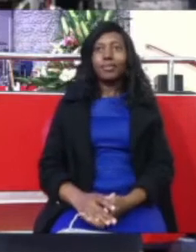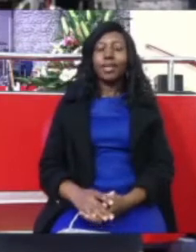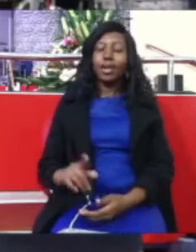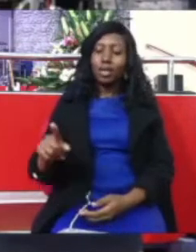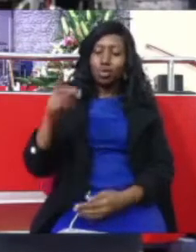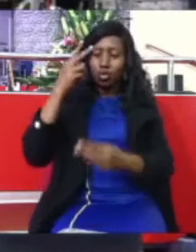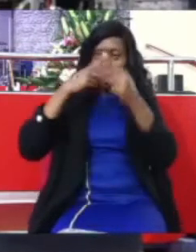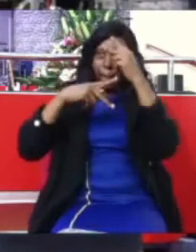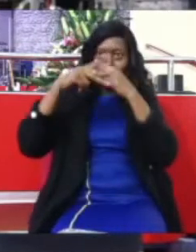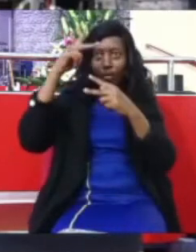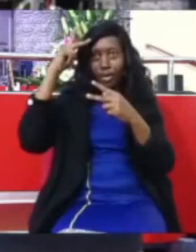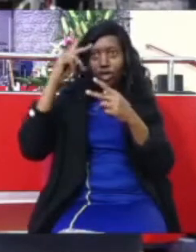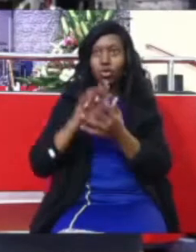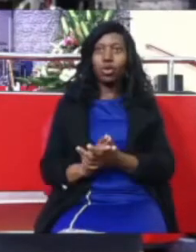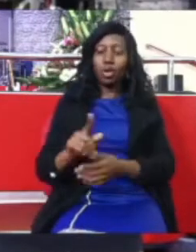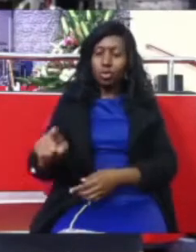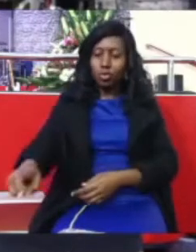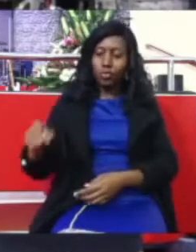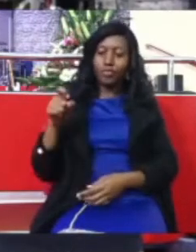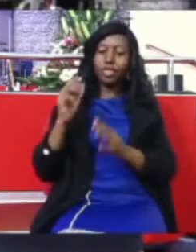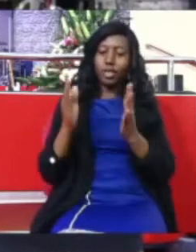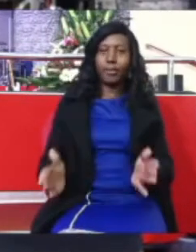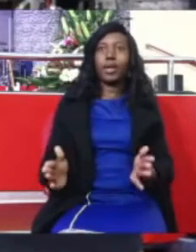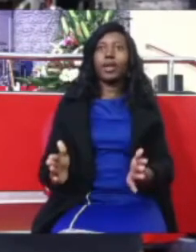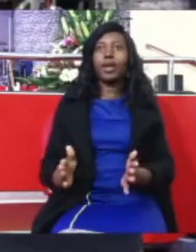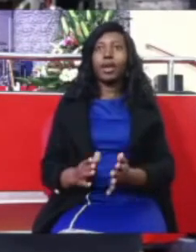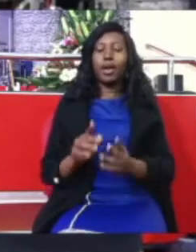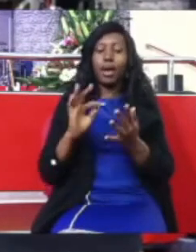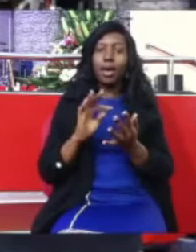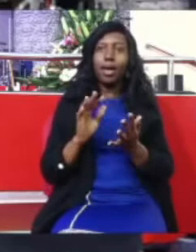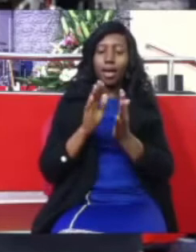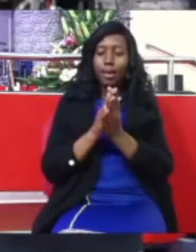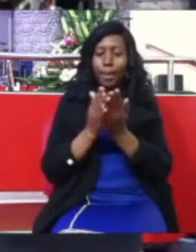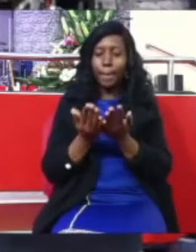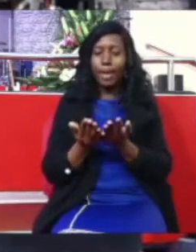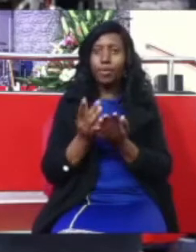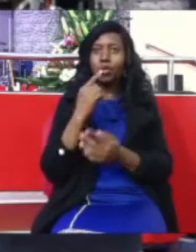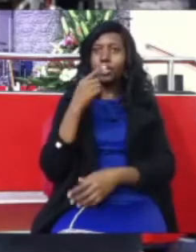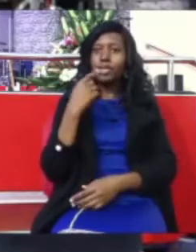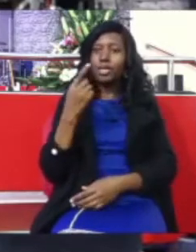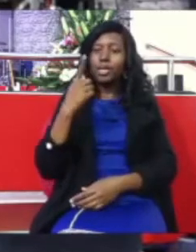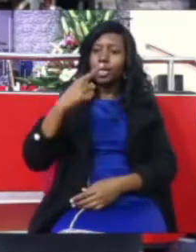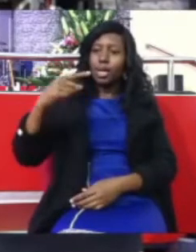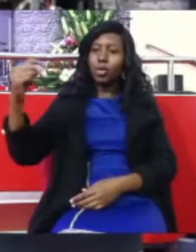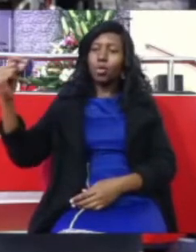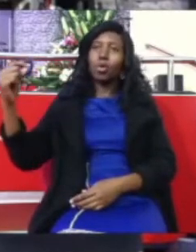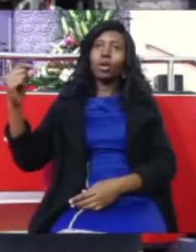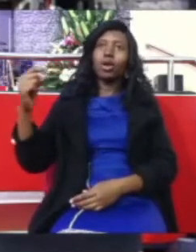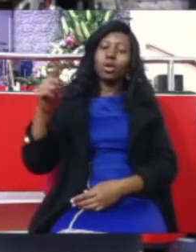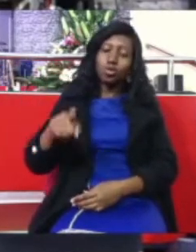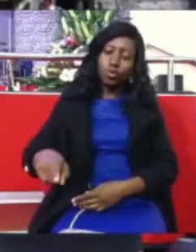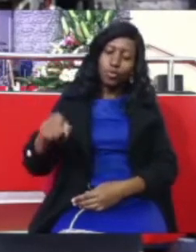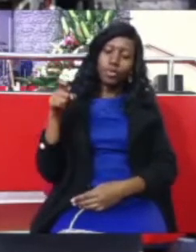per their profession. So these were fishermen. And the Bible says that they had gone out fishing. And they had toiled